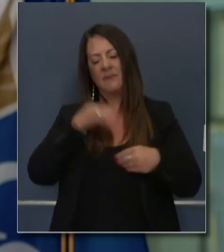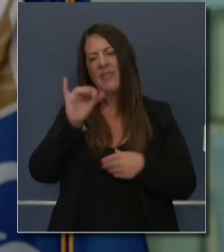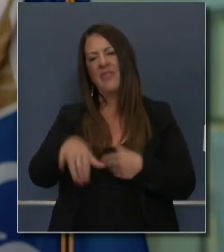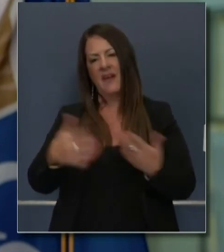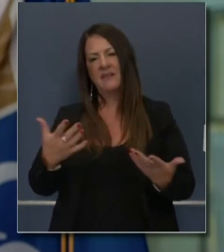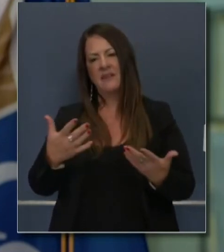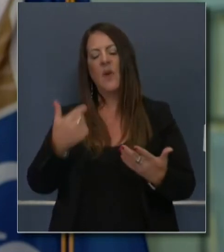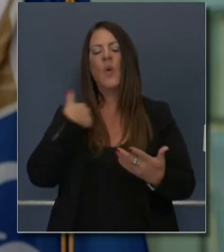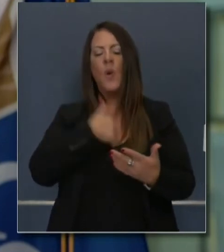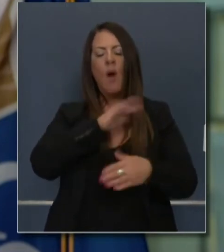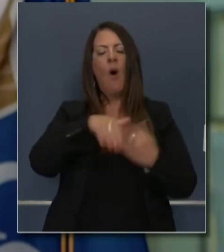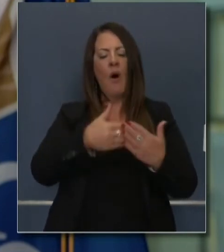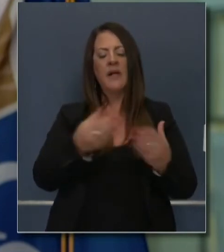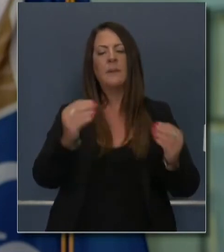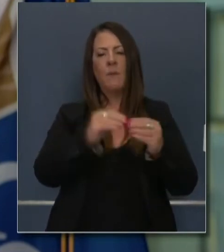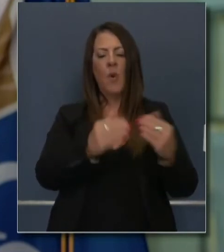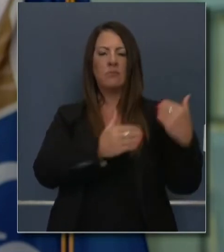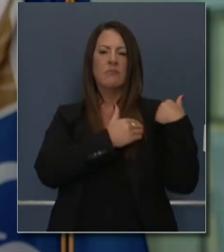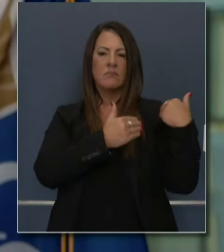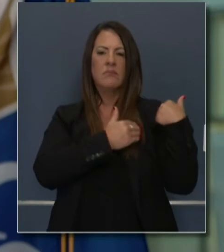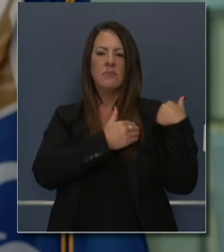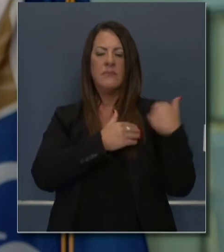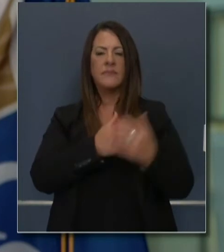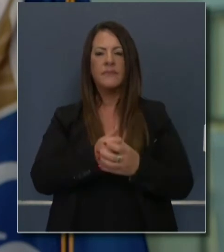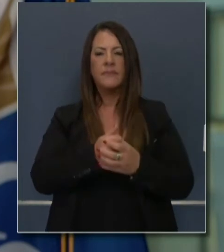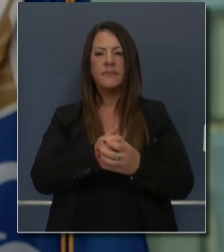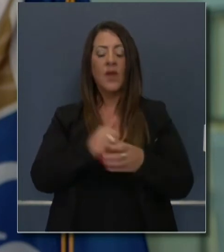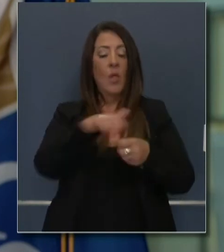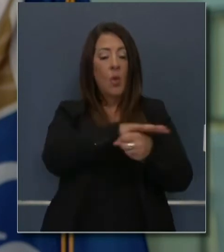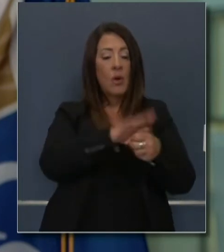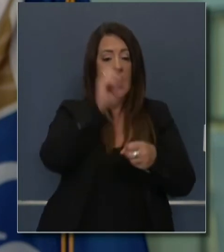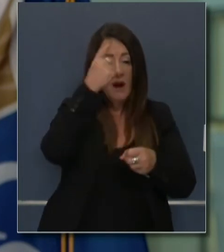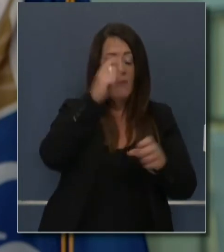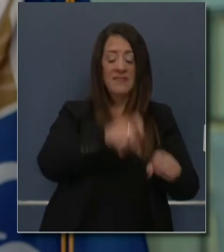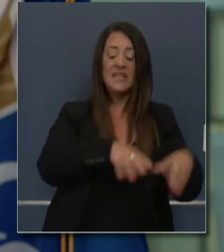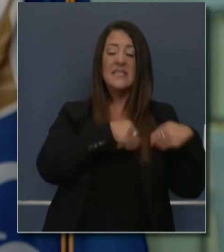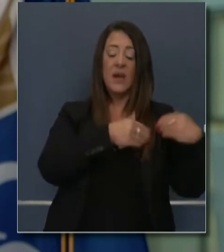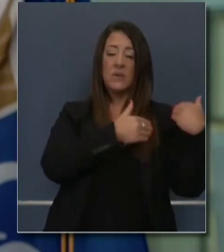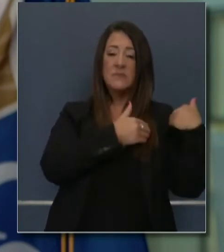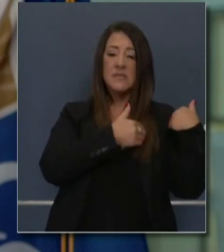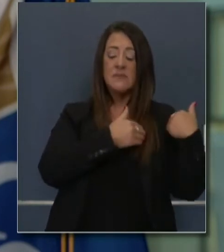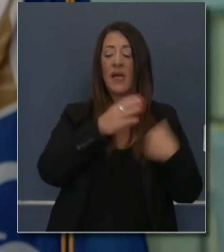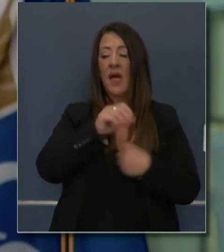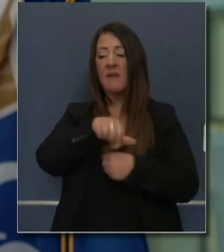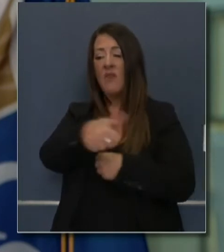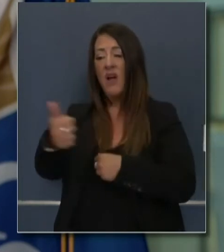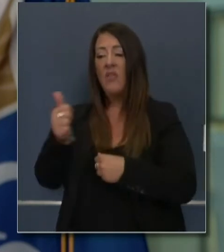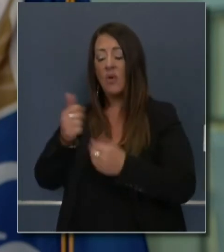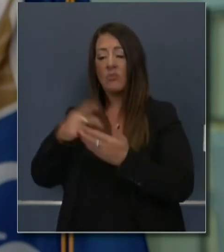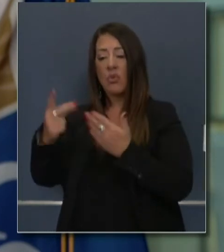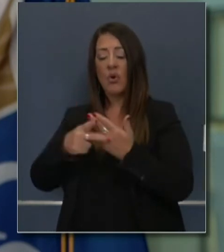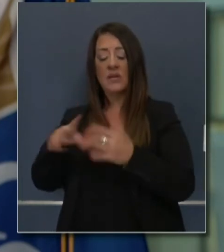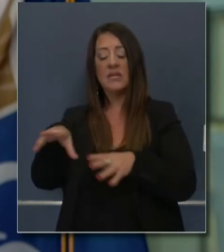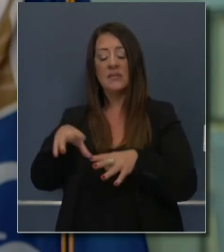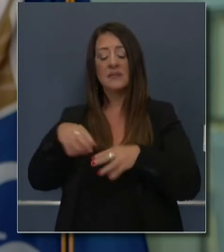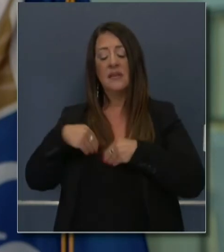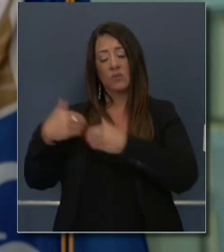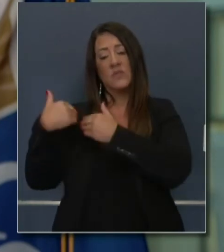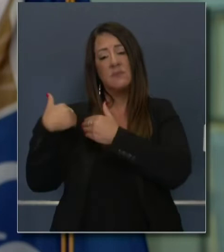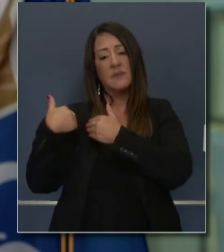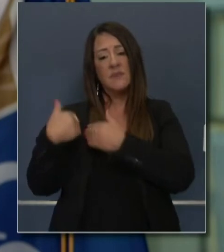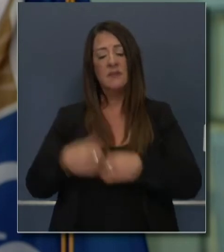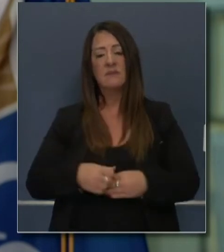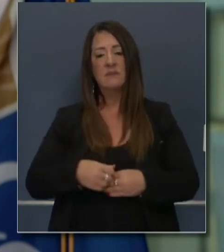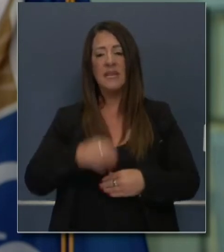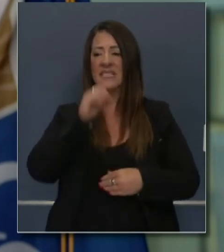More accountability of providers, more accountability of local government. More accountability for people to say, you know what, this is not someone else's